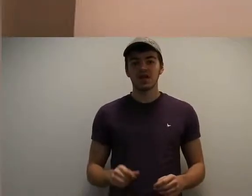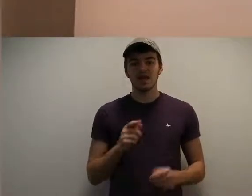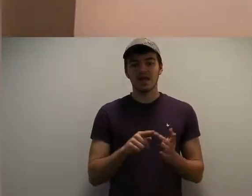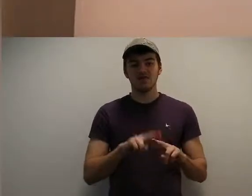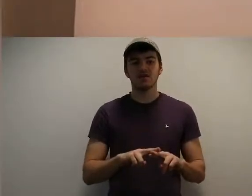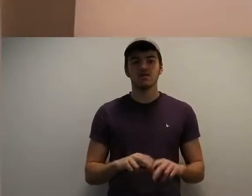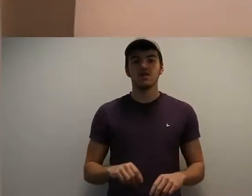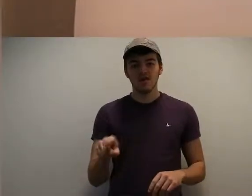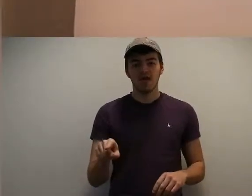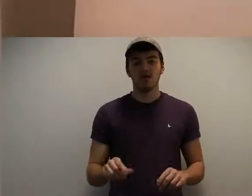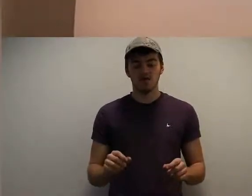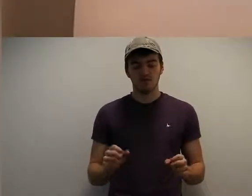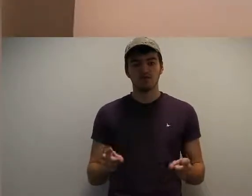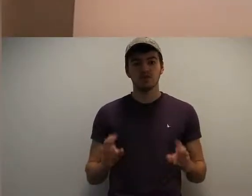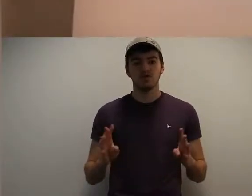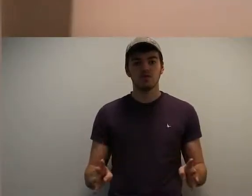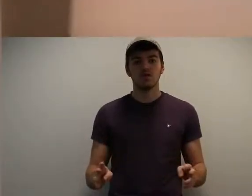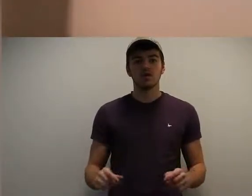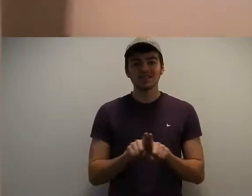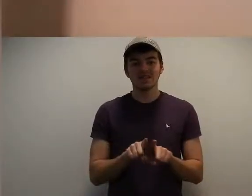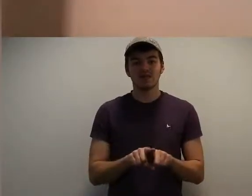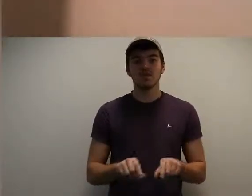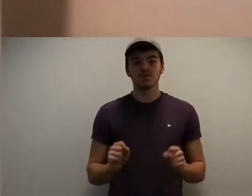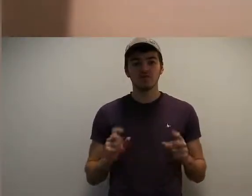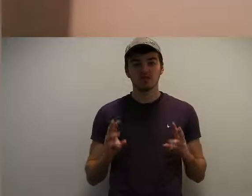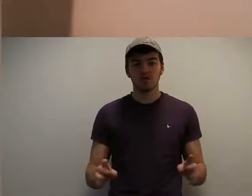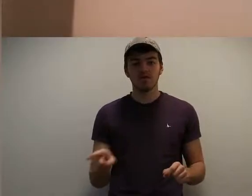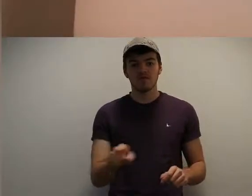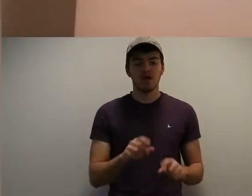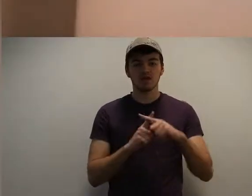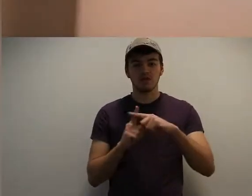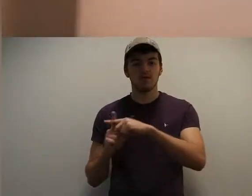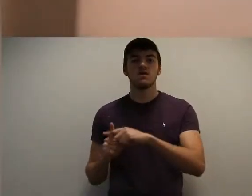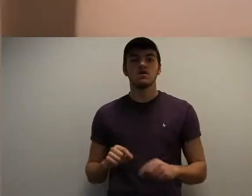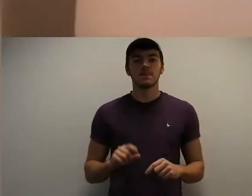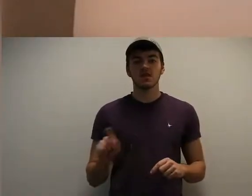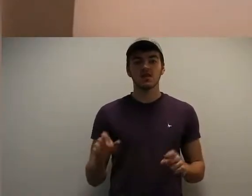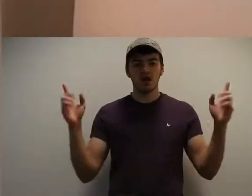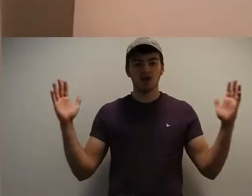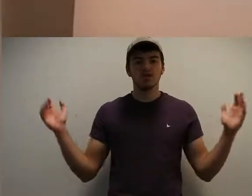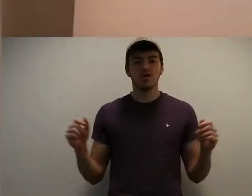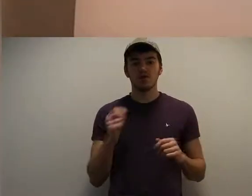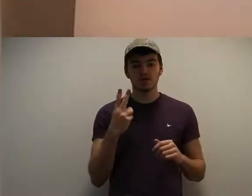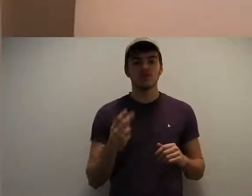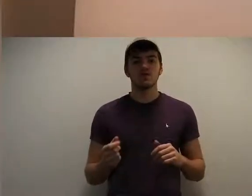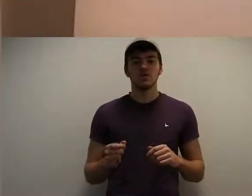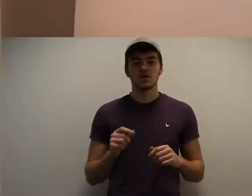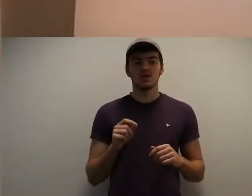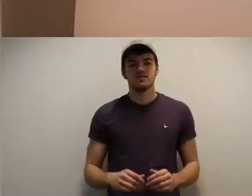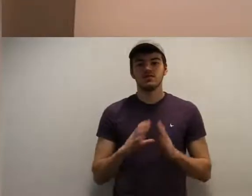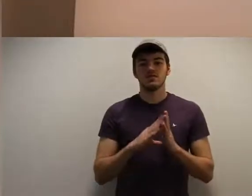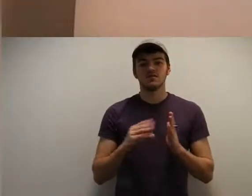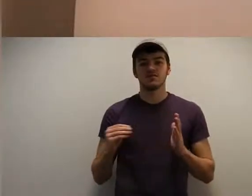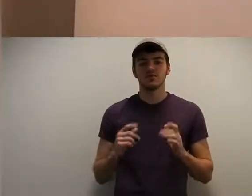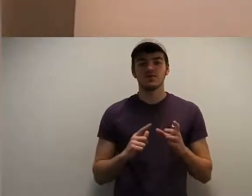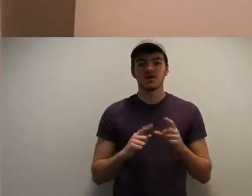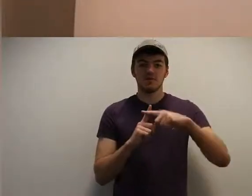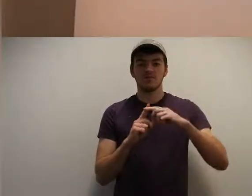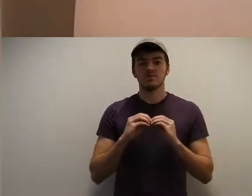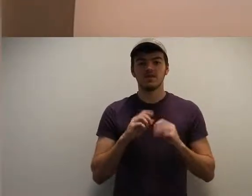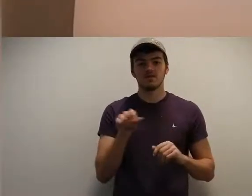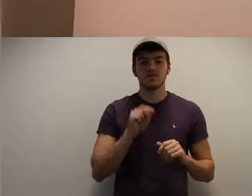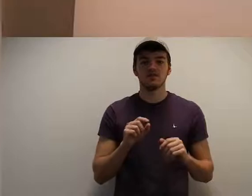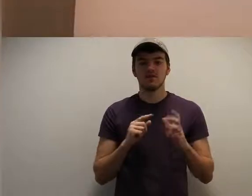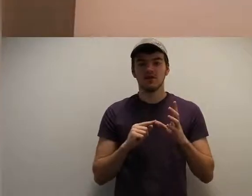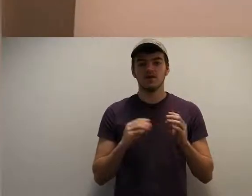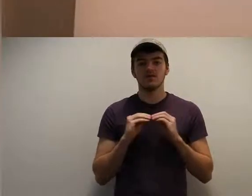plus b divided by a is equal to a divided by b, or phi. This is an irrational number, a number